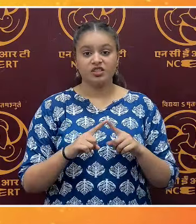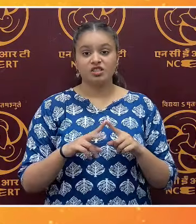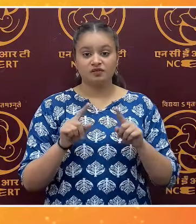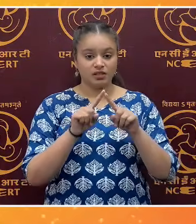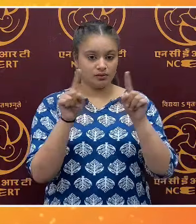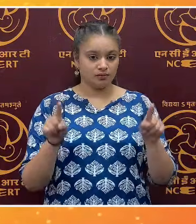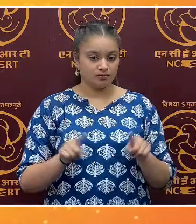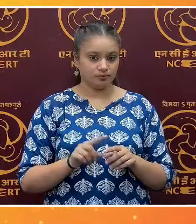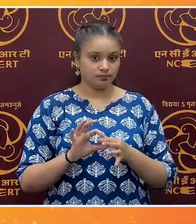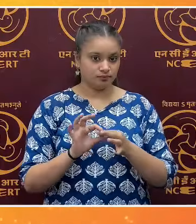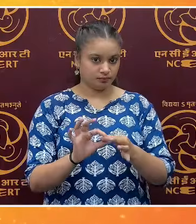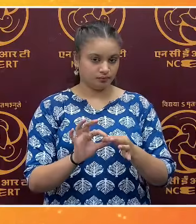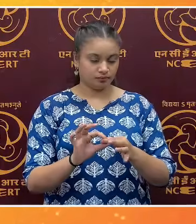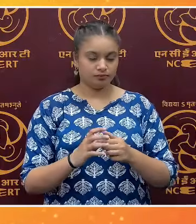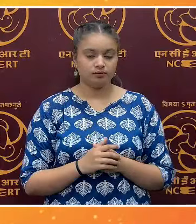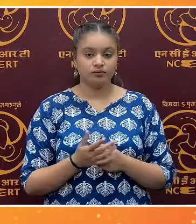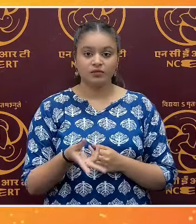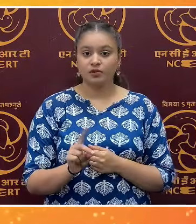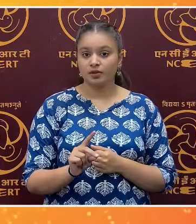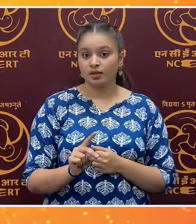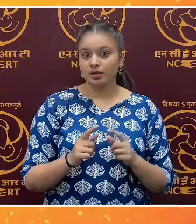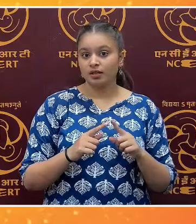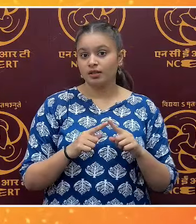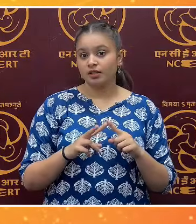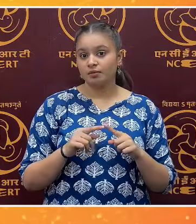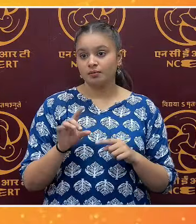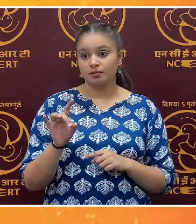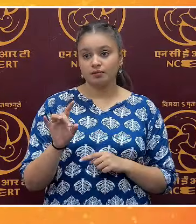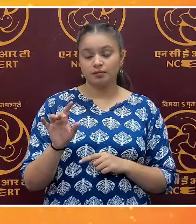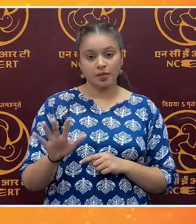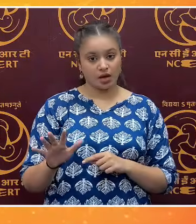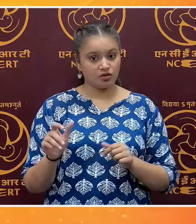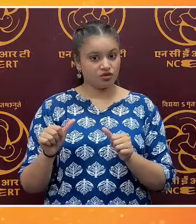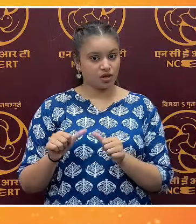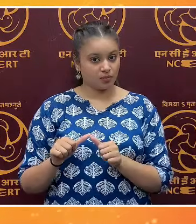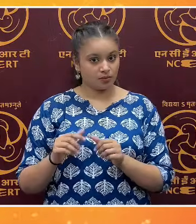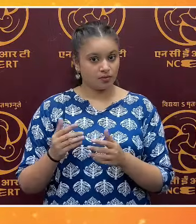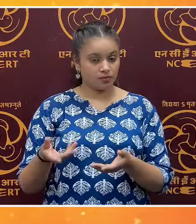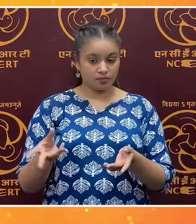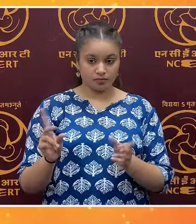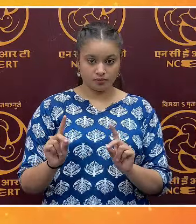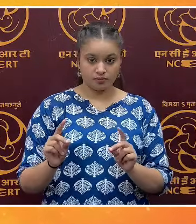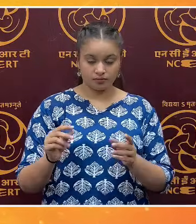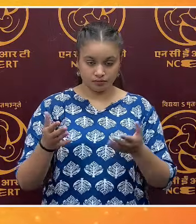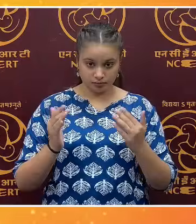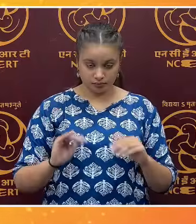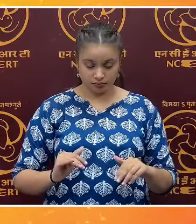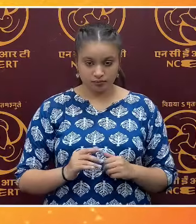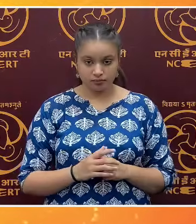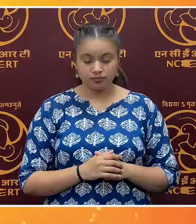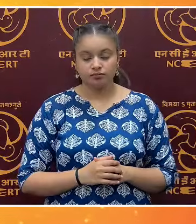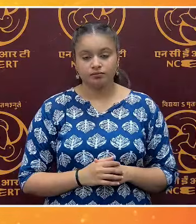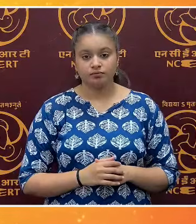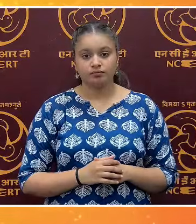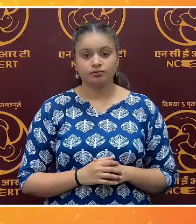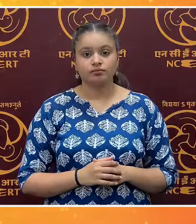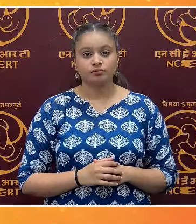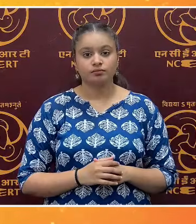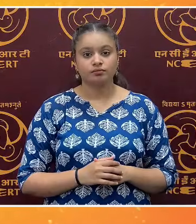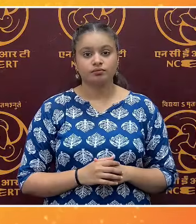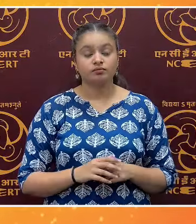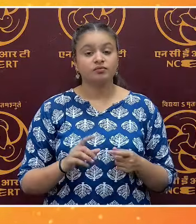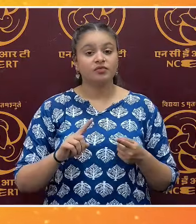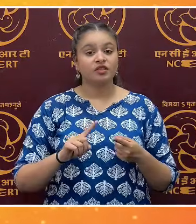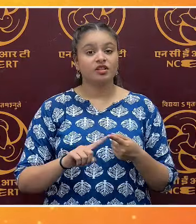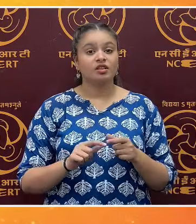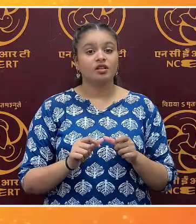TV. Now, again TV we will connect to the 5 ampere. Next, the fridge. Earthing. Now,